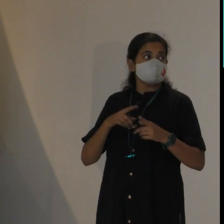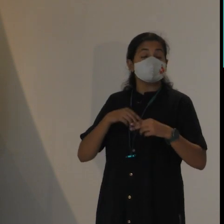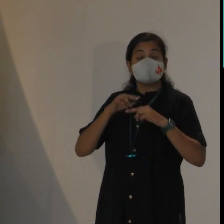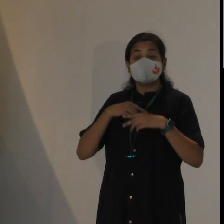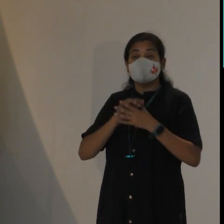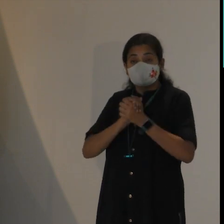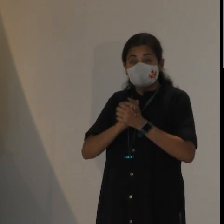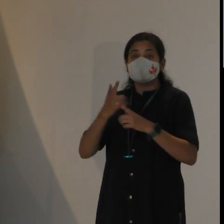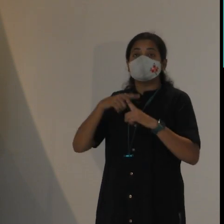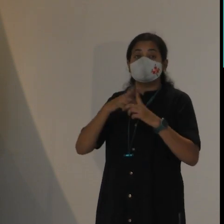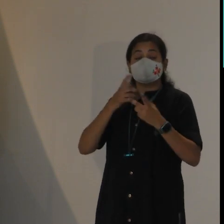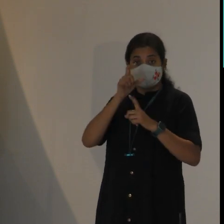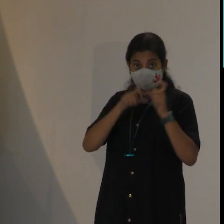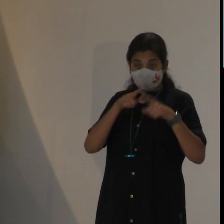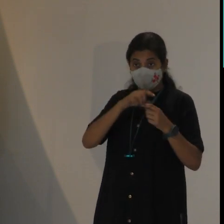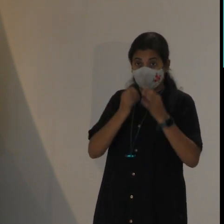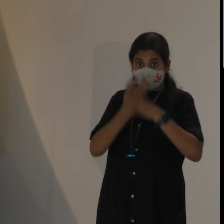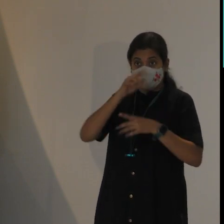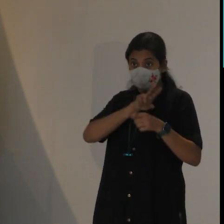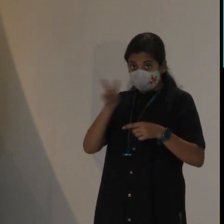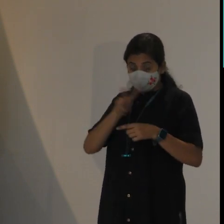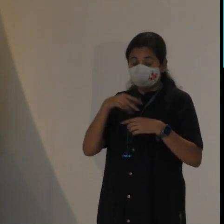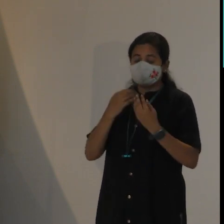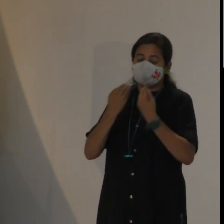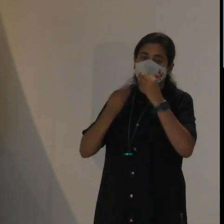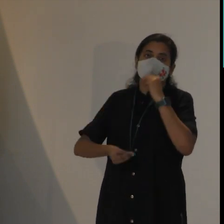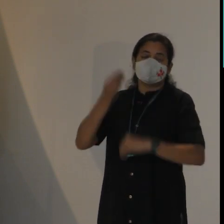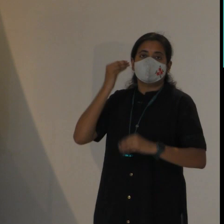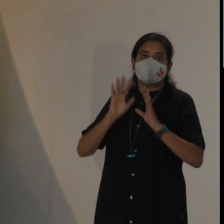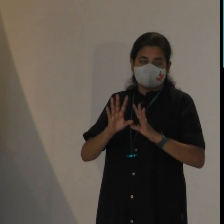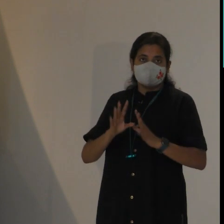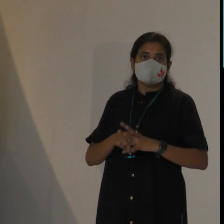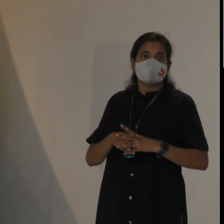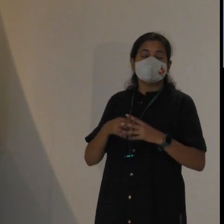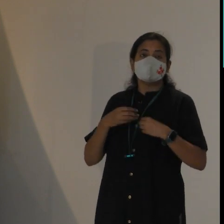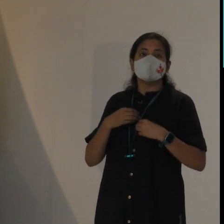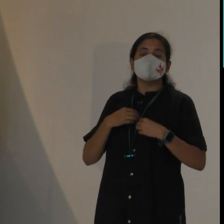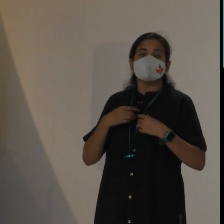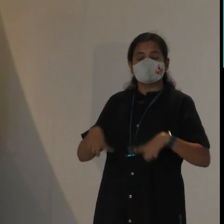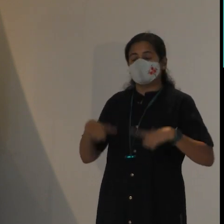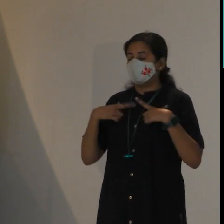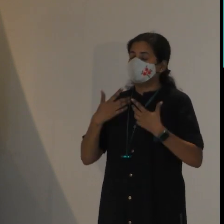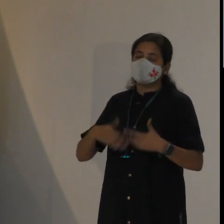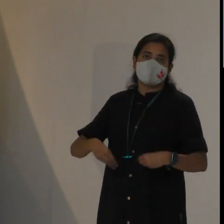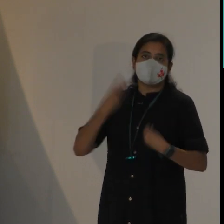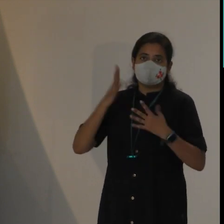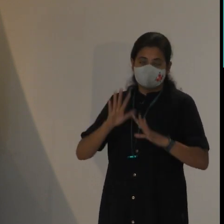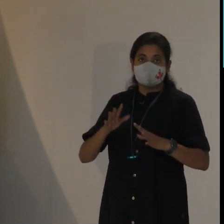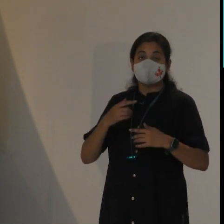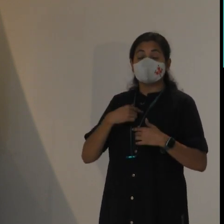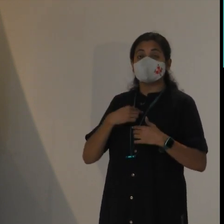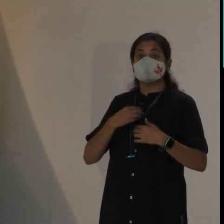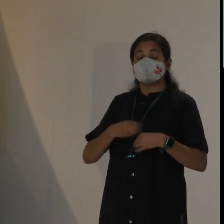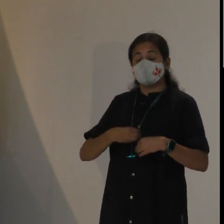and warmth I've received from both these organizations has been phenomenal, and it's something that I will carry with me for the rest of my life. I'm also